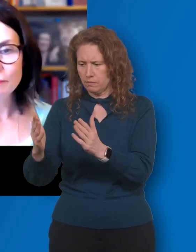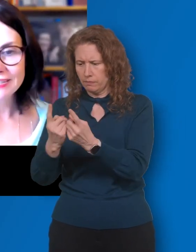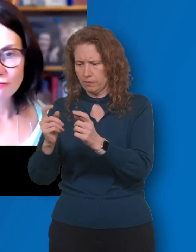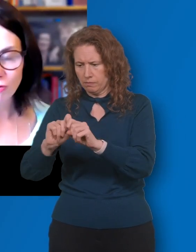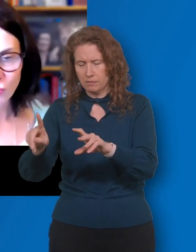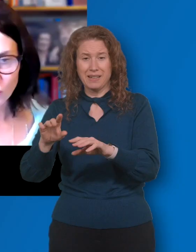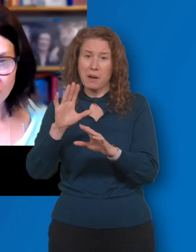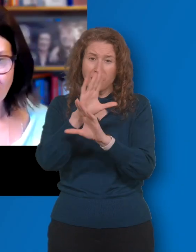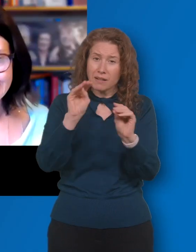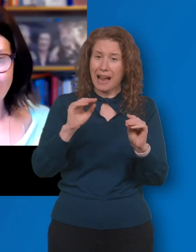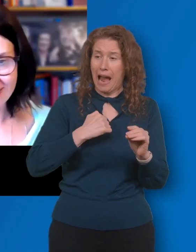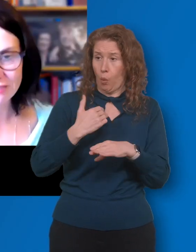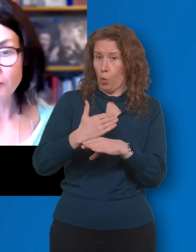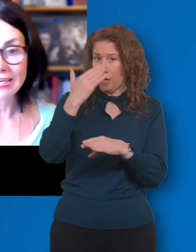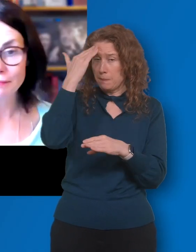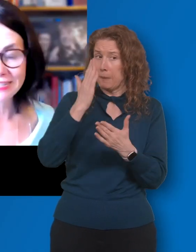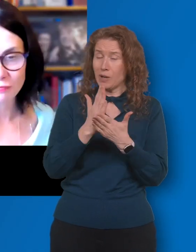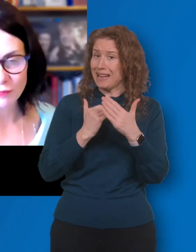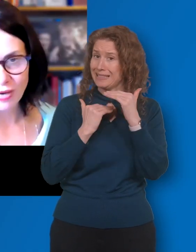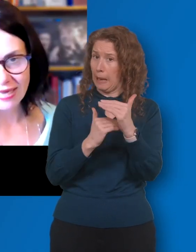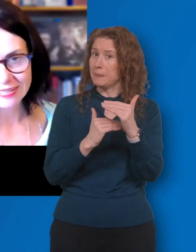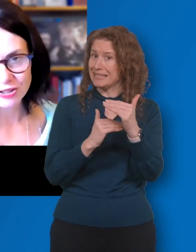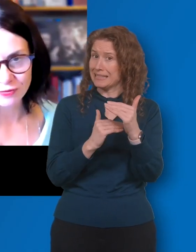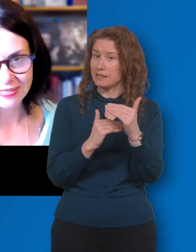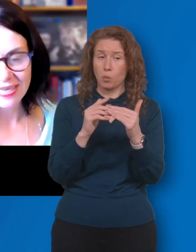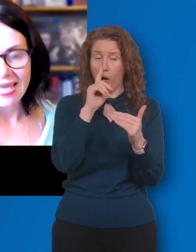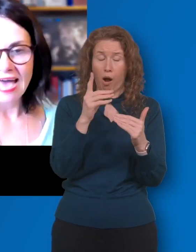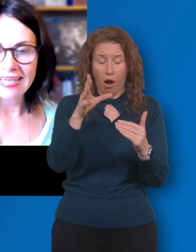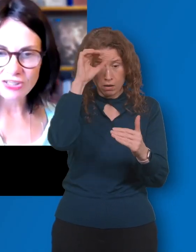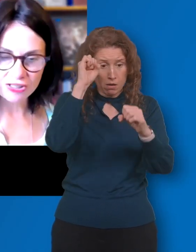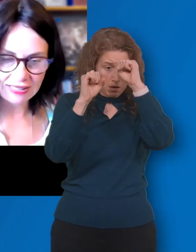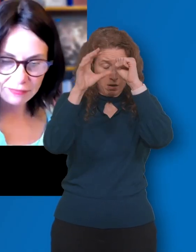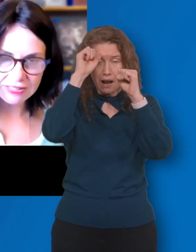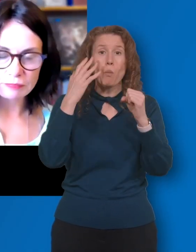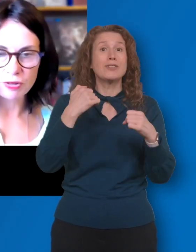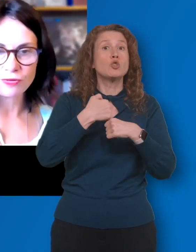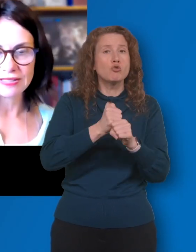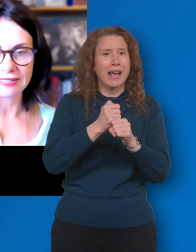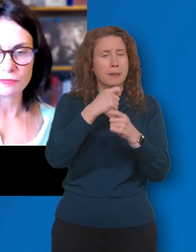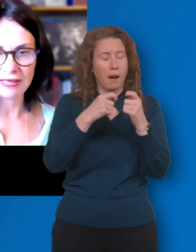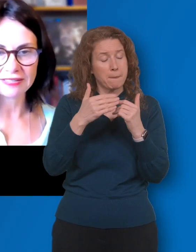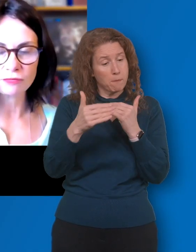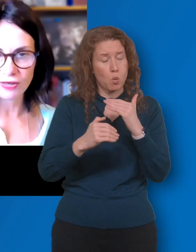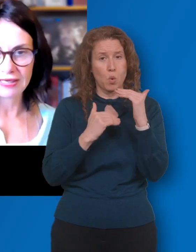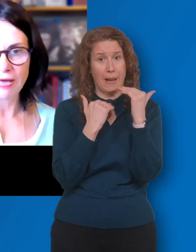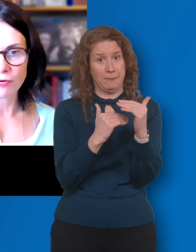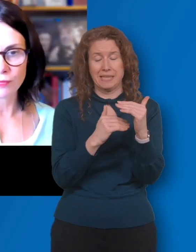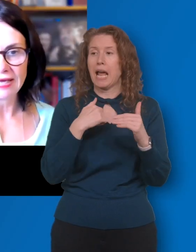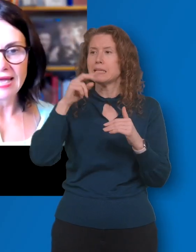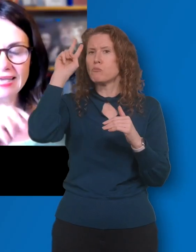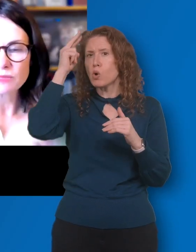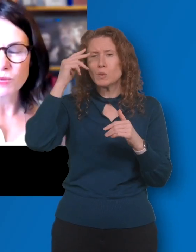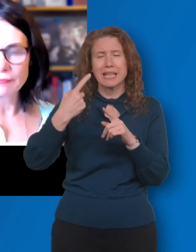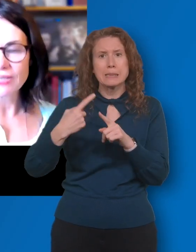is limited for all of us, right? It's very limited when we are under stress, and actually limited processing speed and working